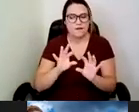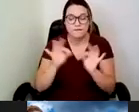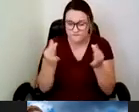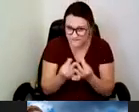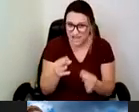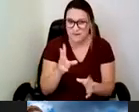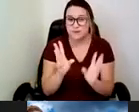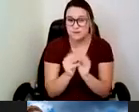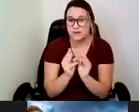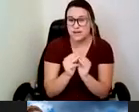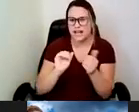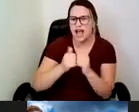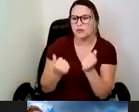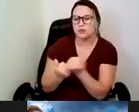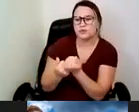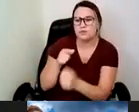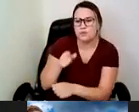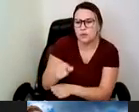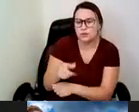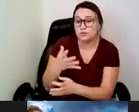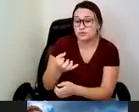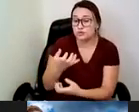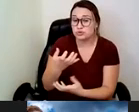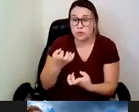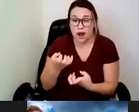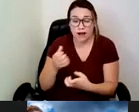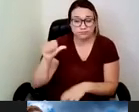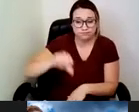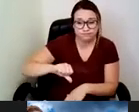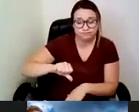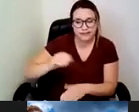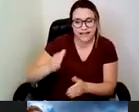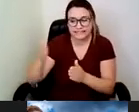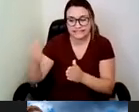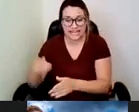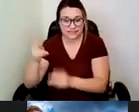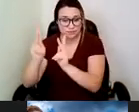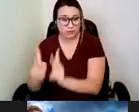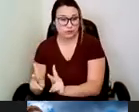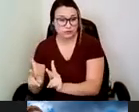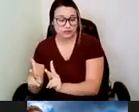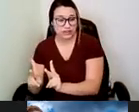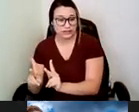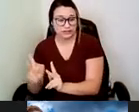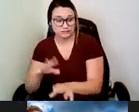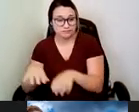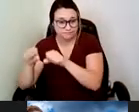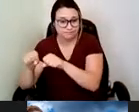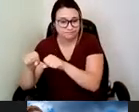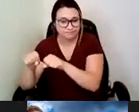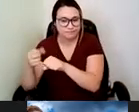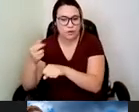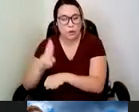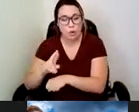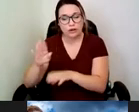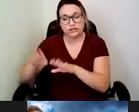Would you like to stand back and let the next people in line, if there's a secondary proxy, or if there's the children as the next in the